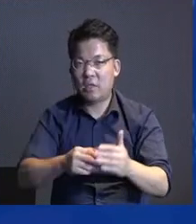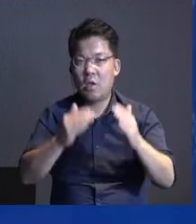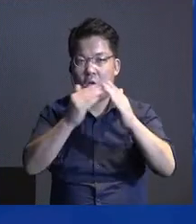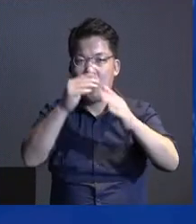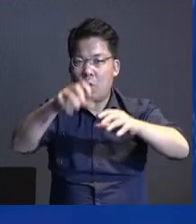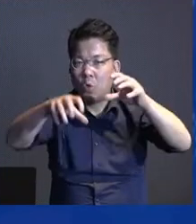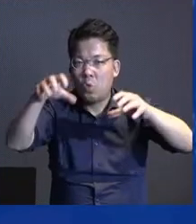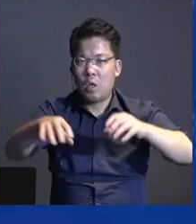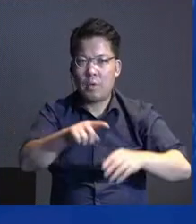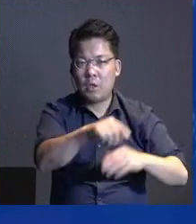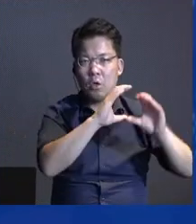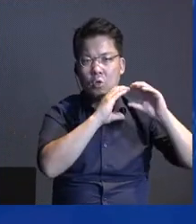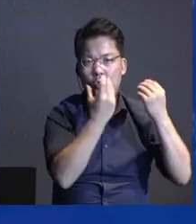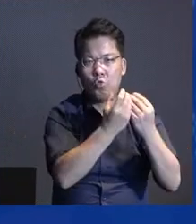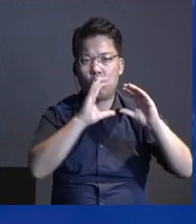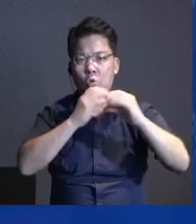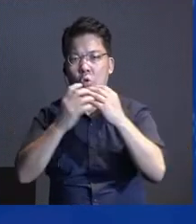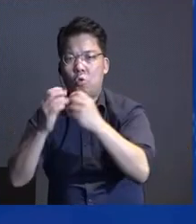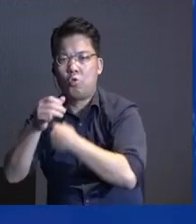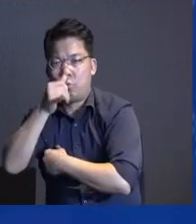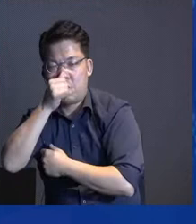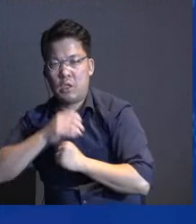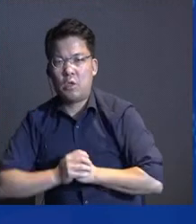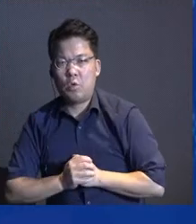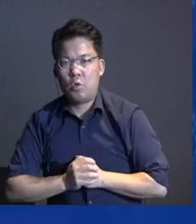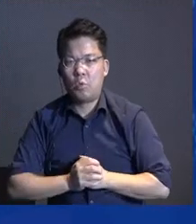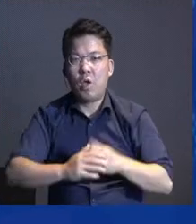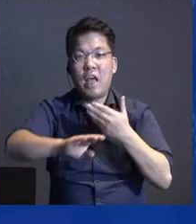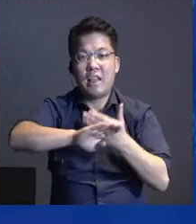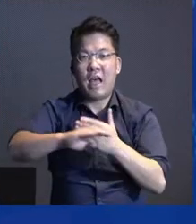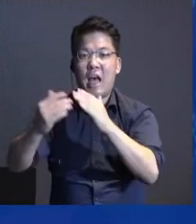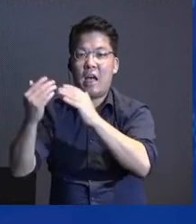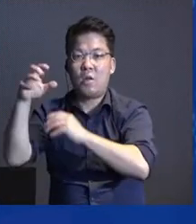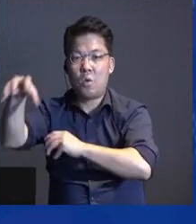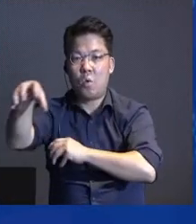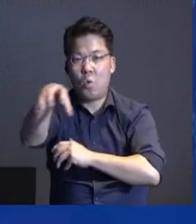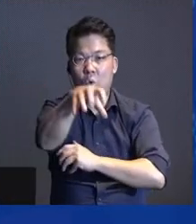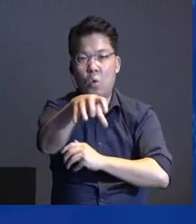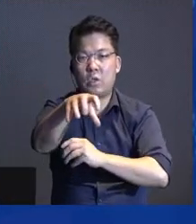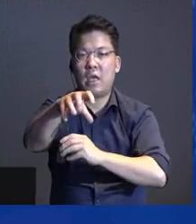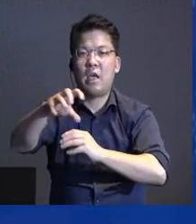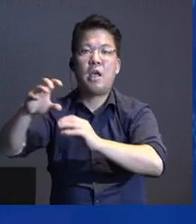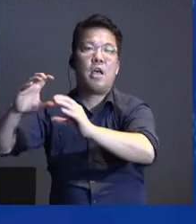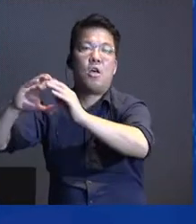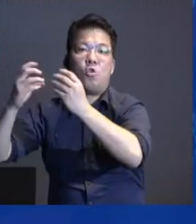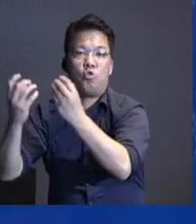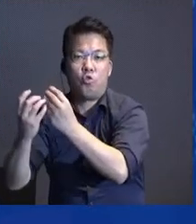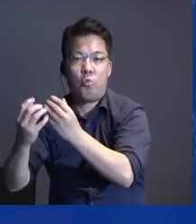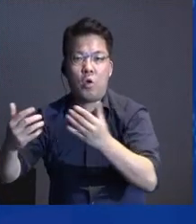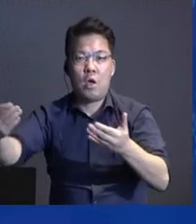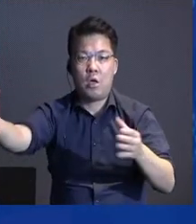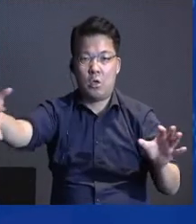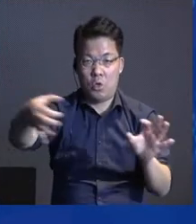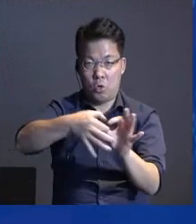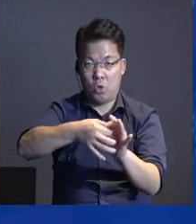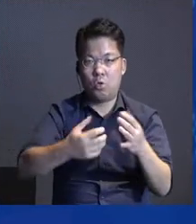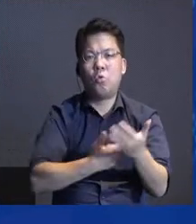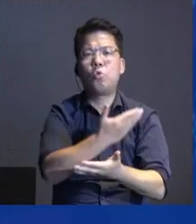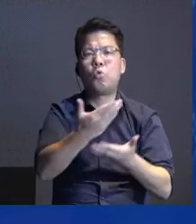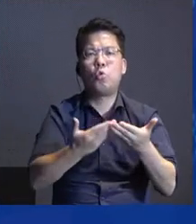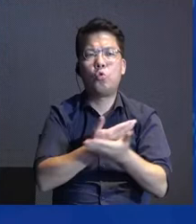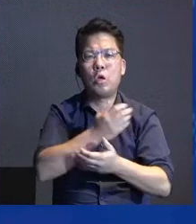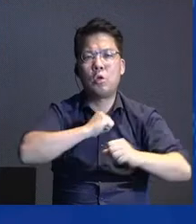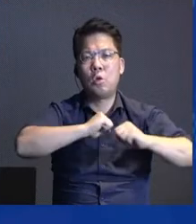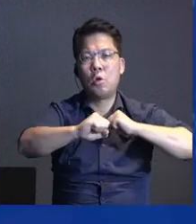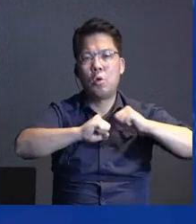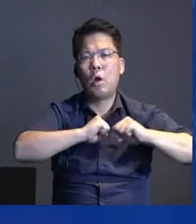changing. A lot of redevelopment happening. But besides that, also, the group, kind of